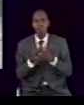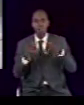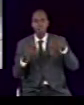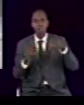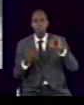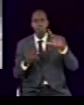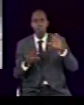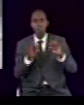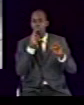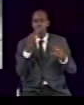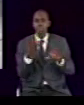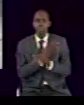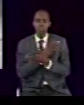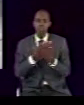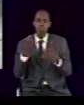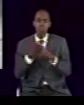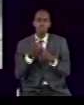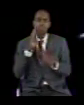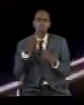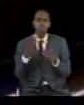me. That is my testimony.